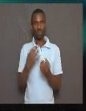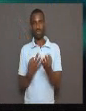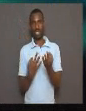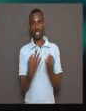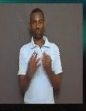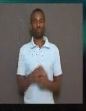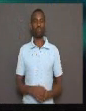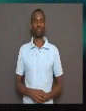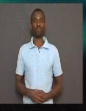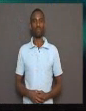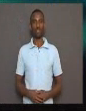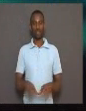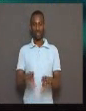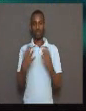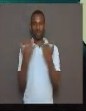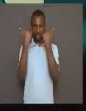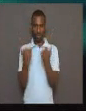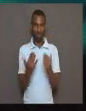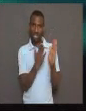Students, let's get ready.